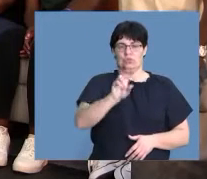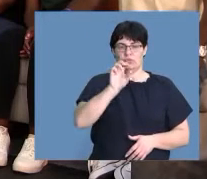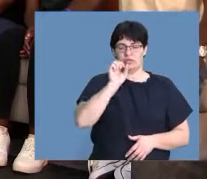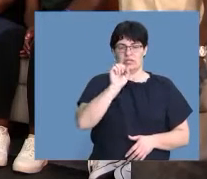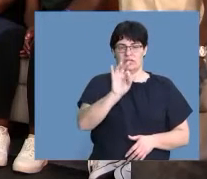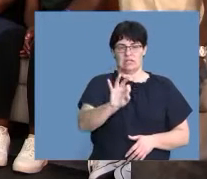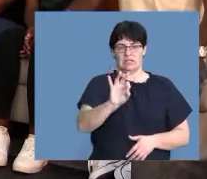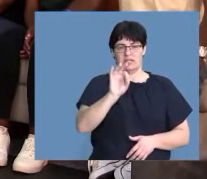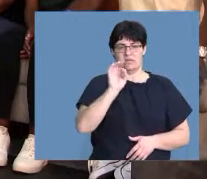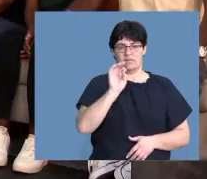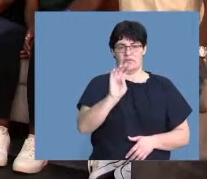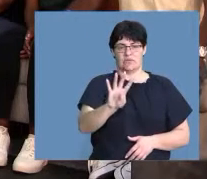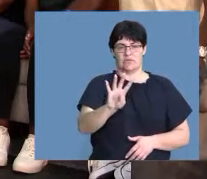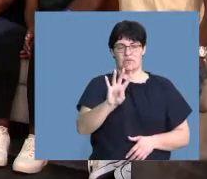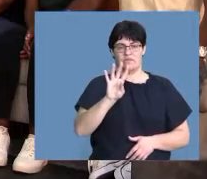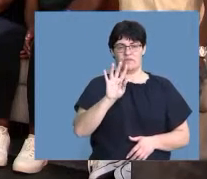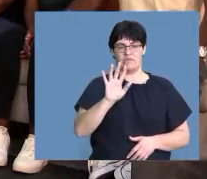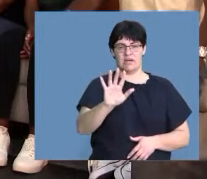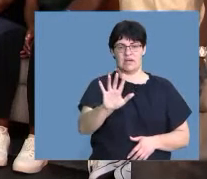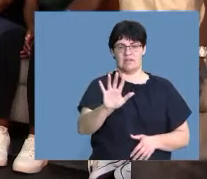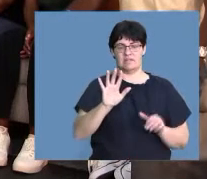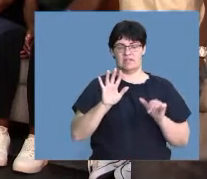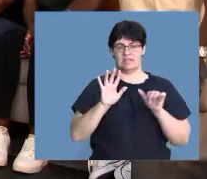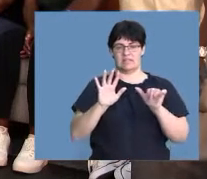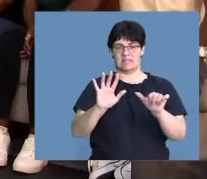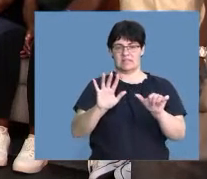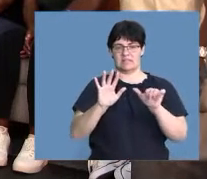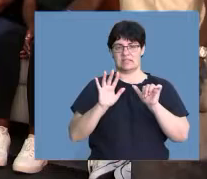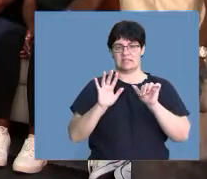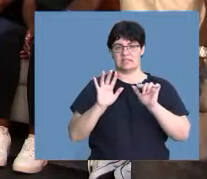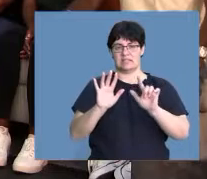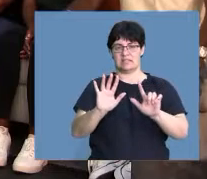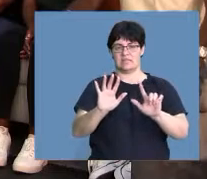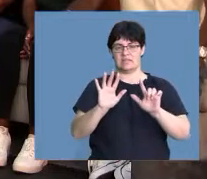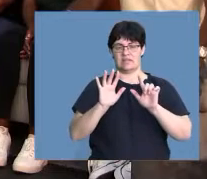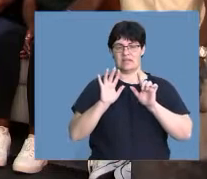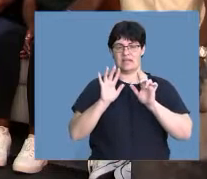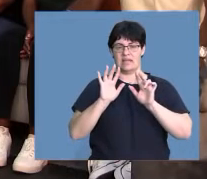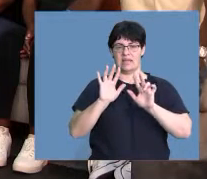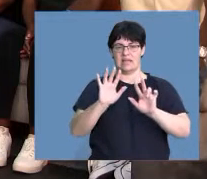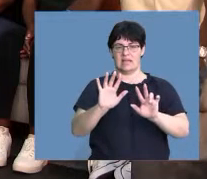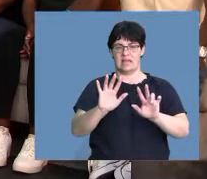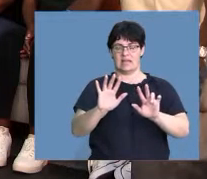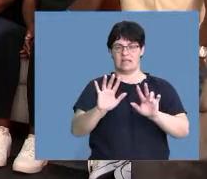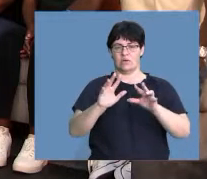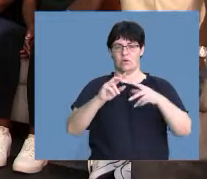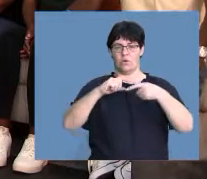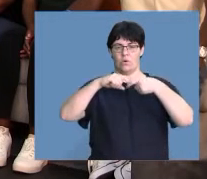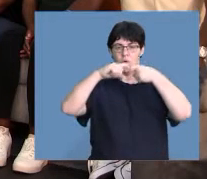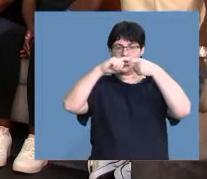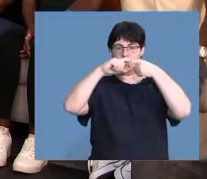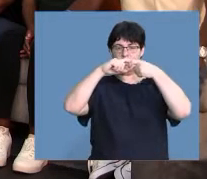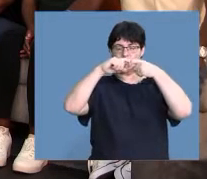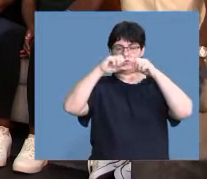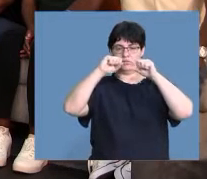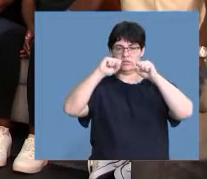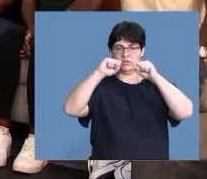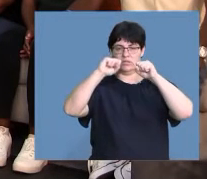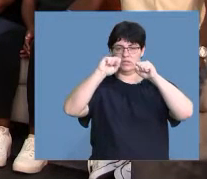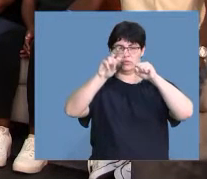3, 4, 5, 6, 7, 8.